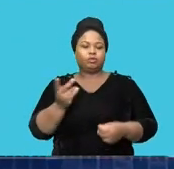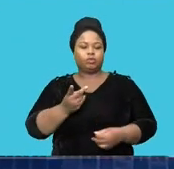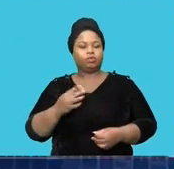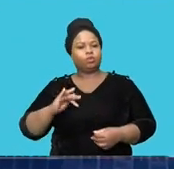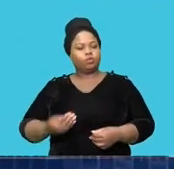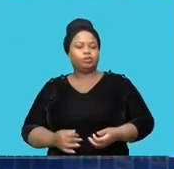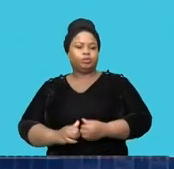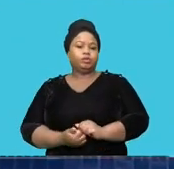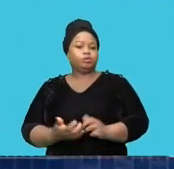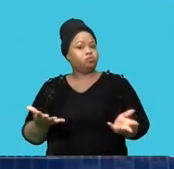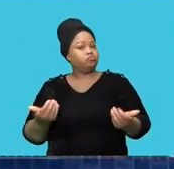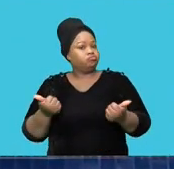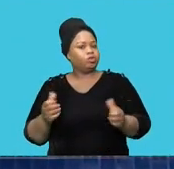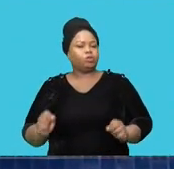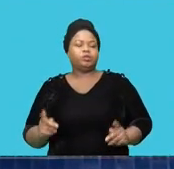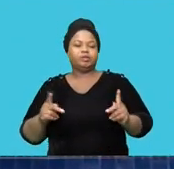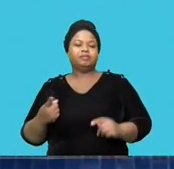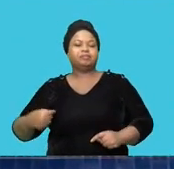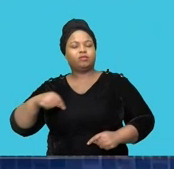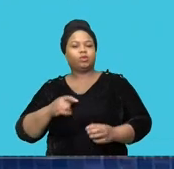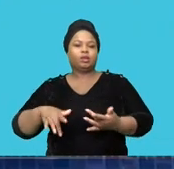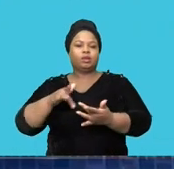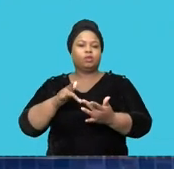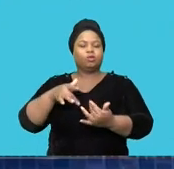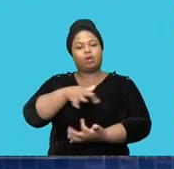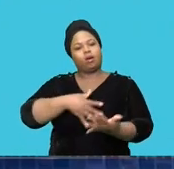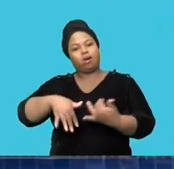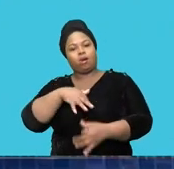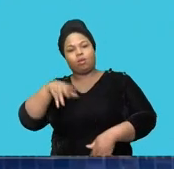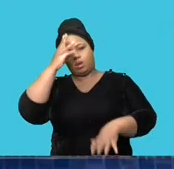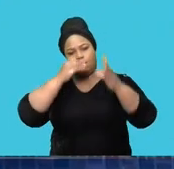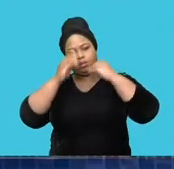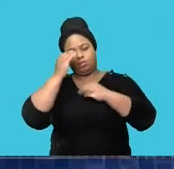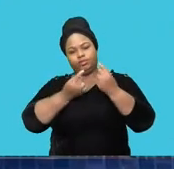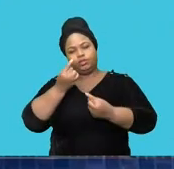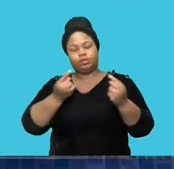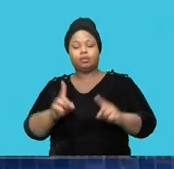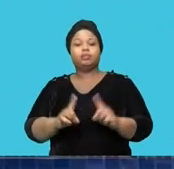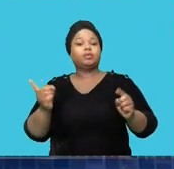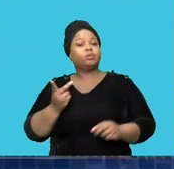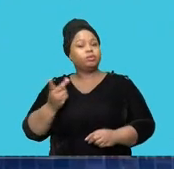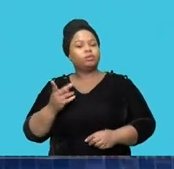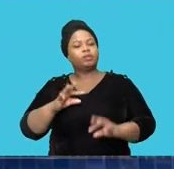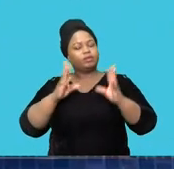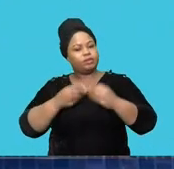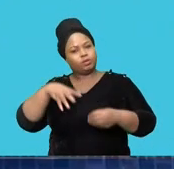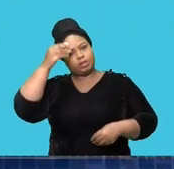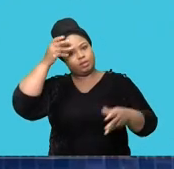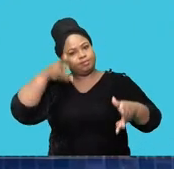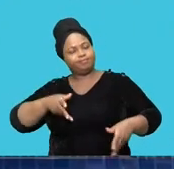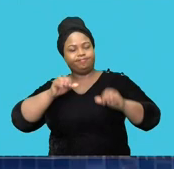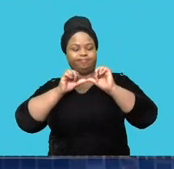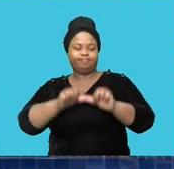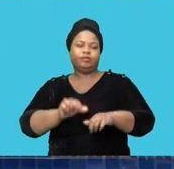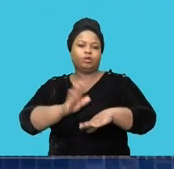women's sport. So this is a great opportunity for us to network, for us to learn from one another, but more importantly to take what we've learned here going forward into elevation